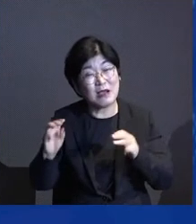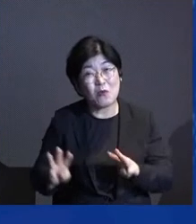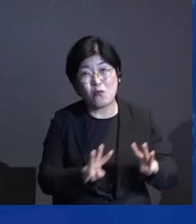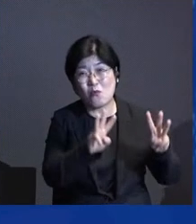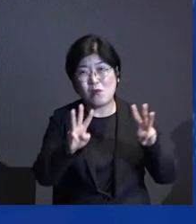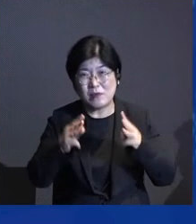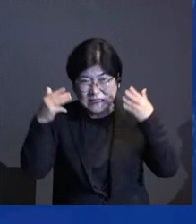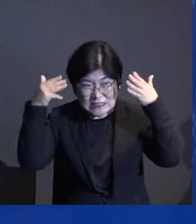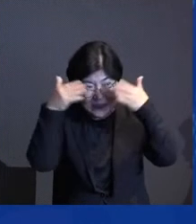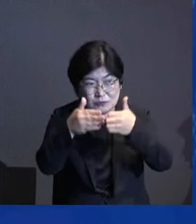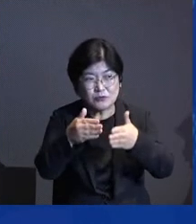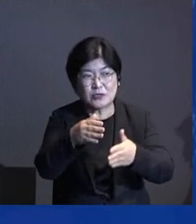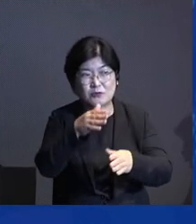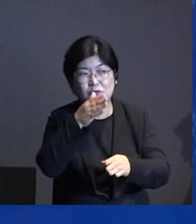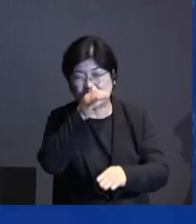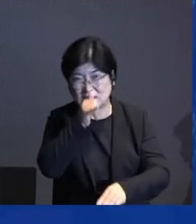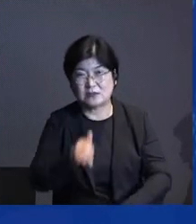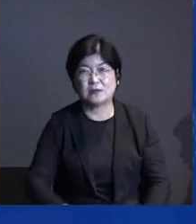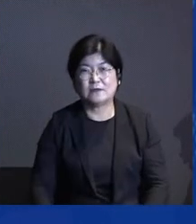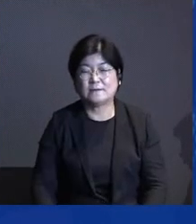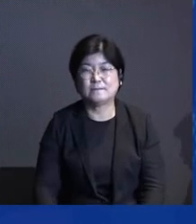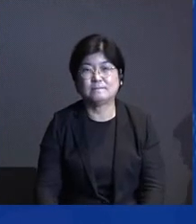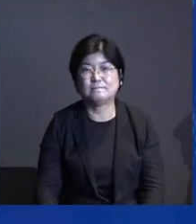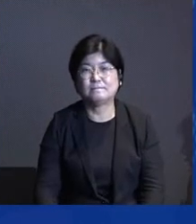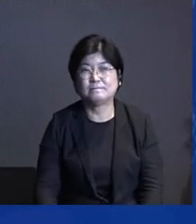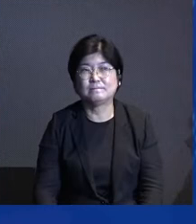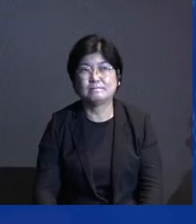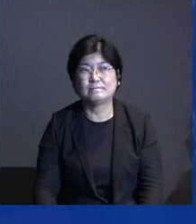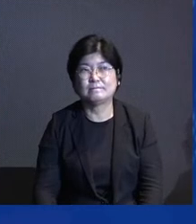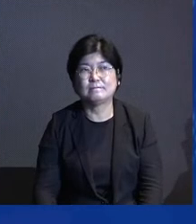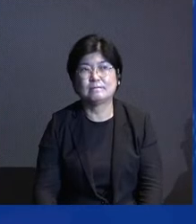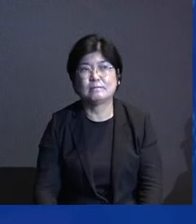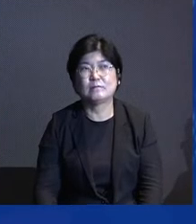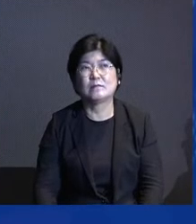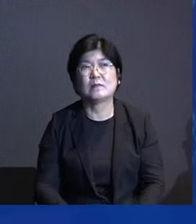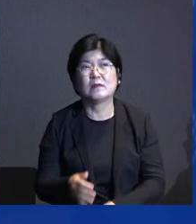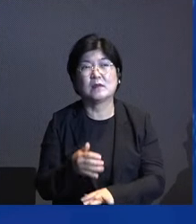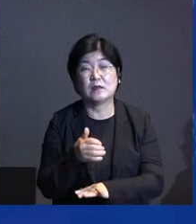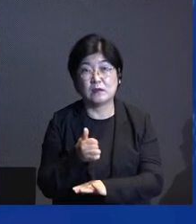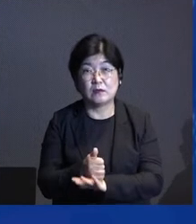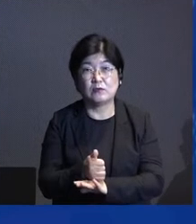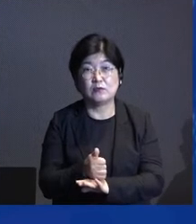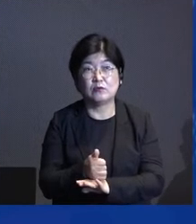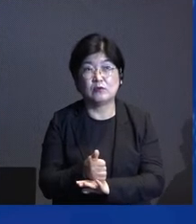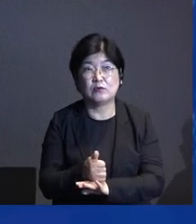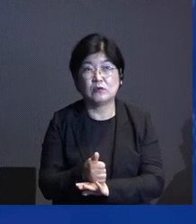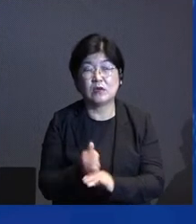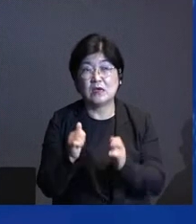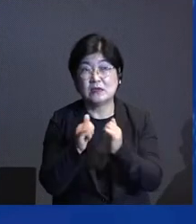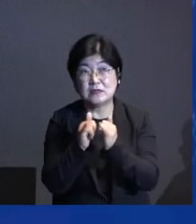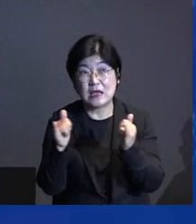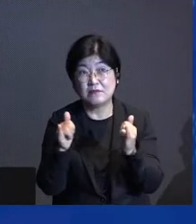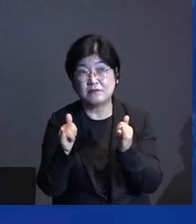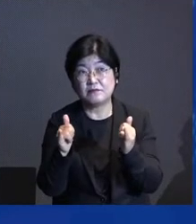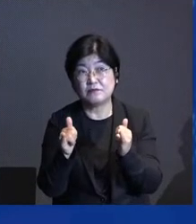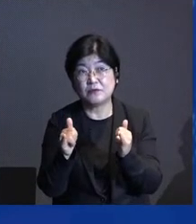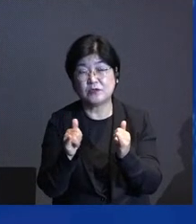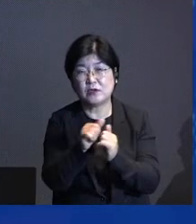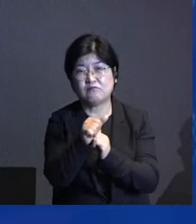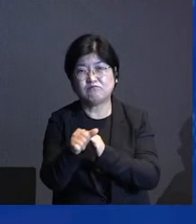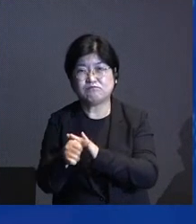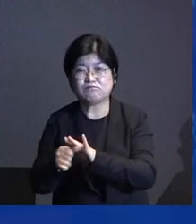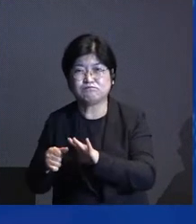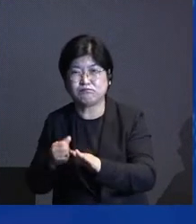people to not left behind and be able to also to be able to catch up,